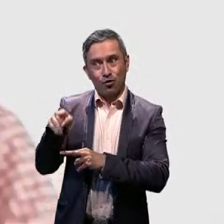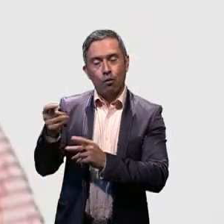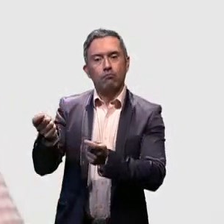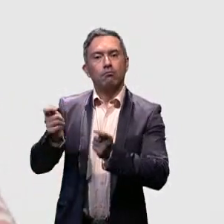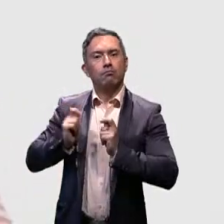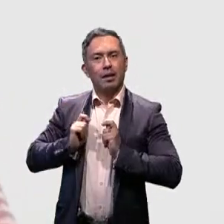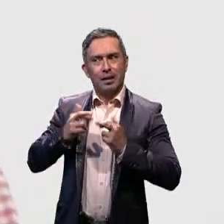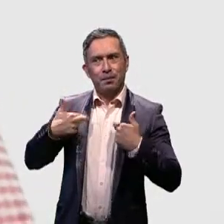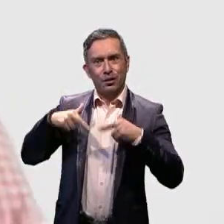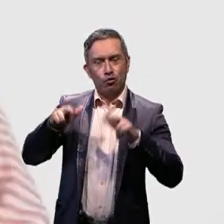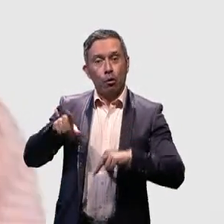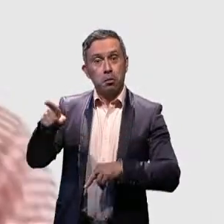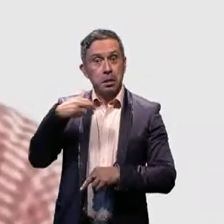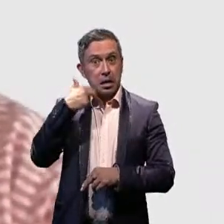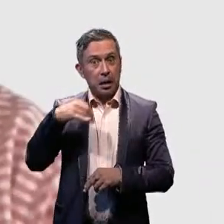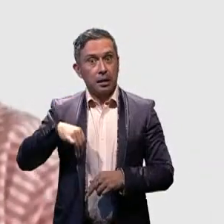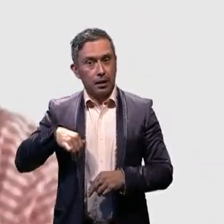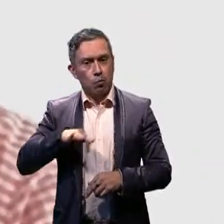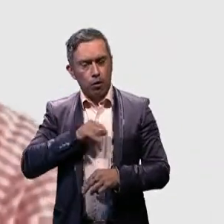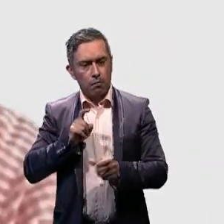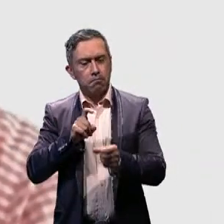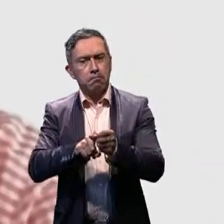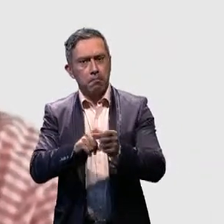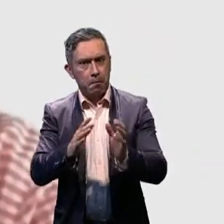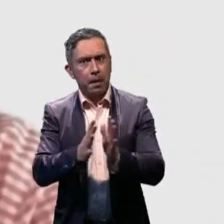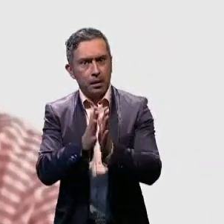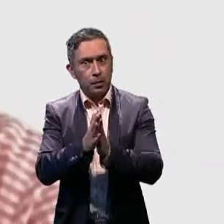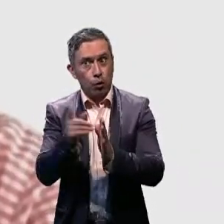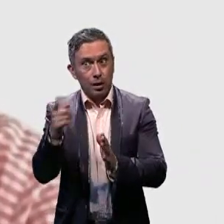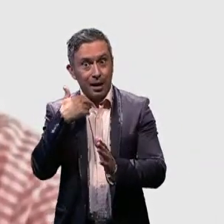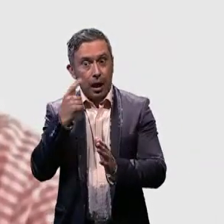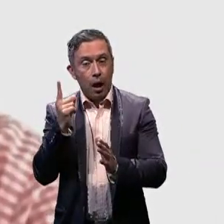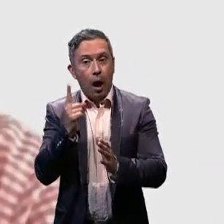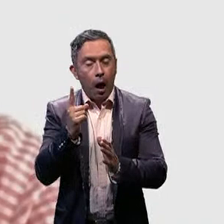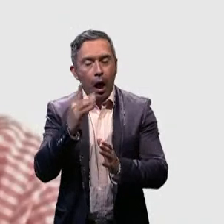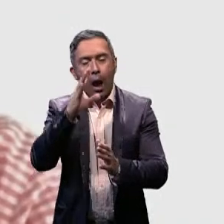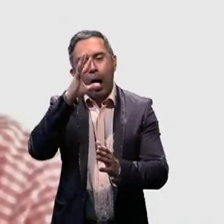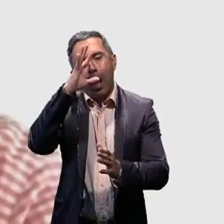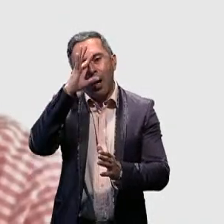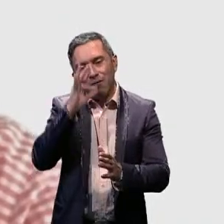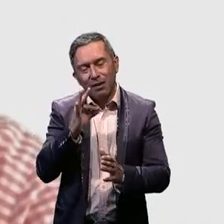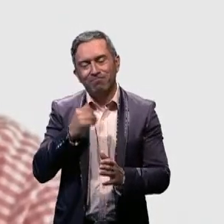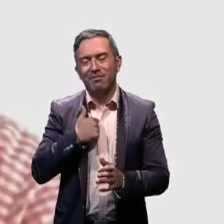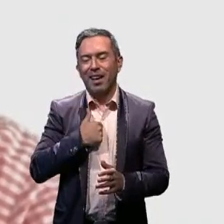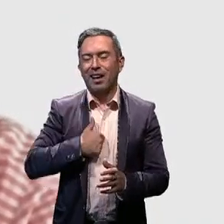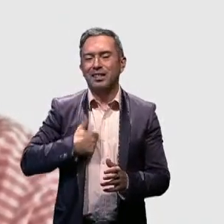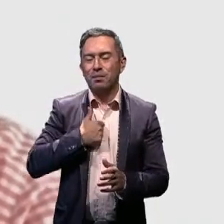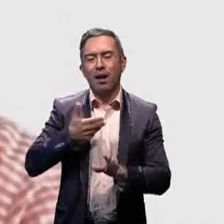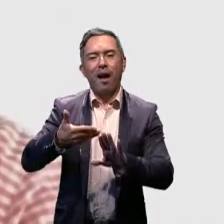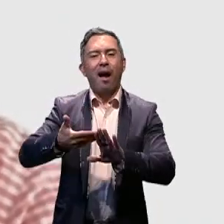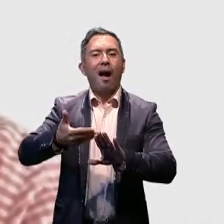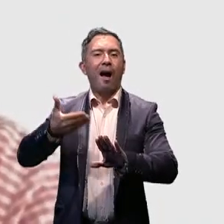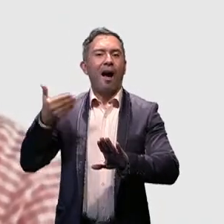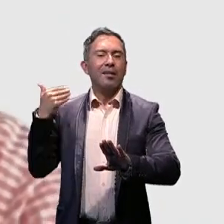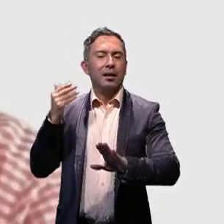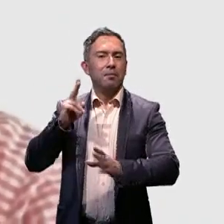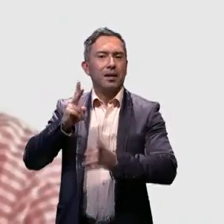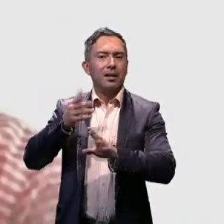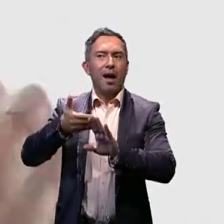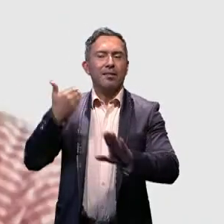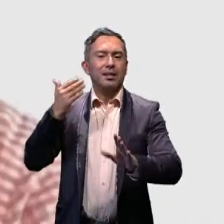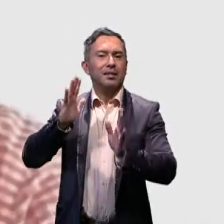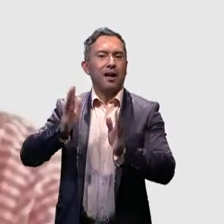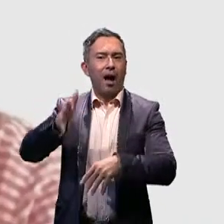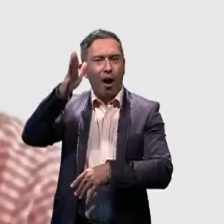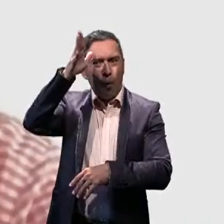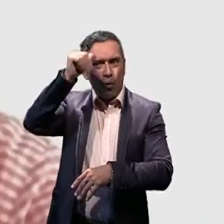behalf of our director, who was very interested in participating directly, but unfortunately for